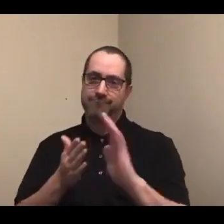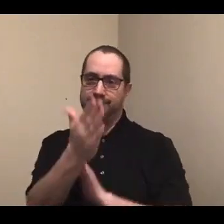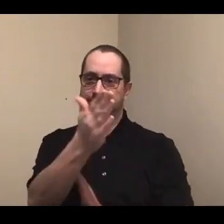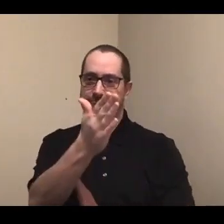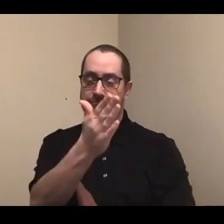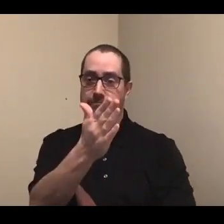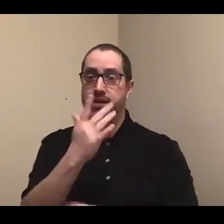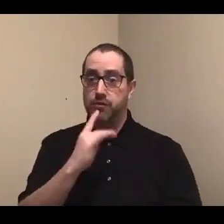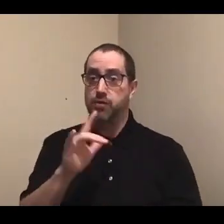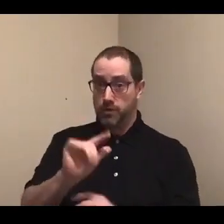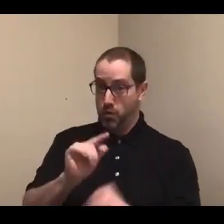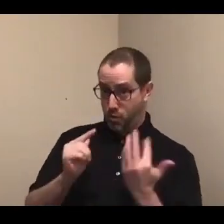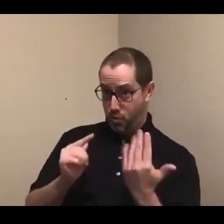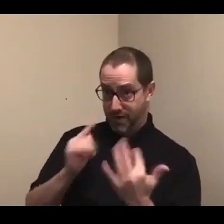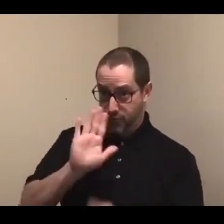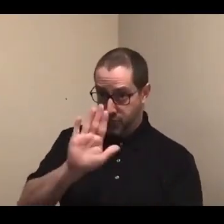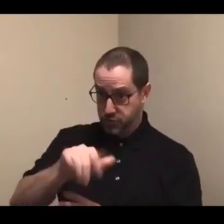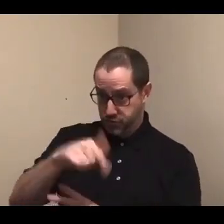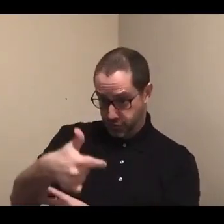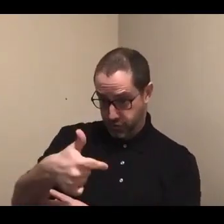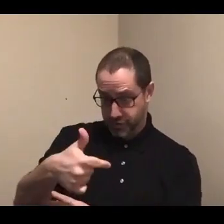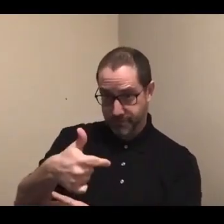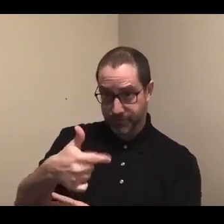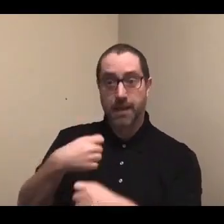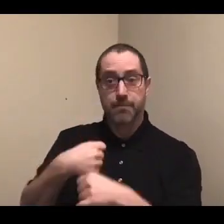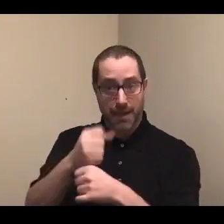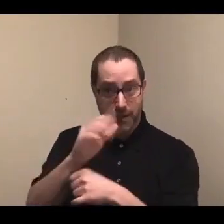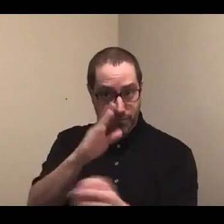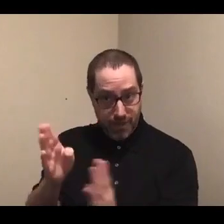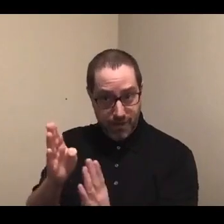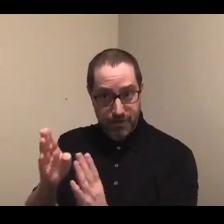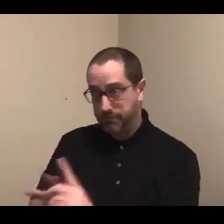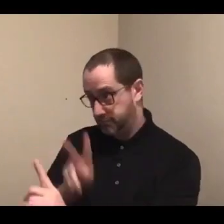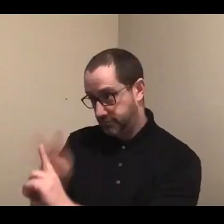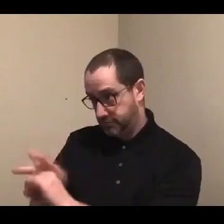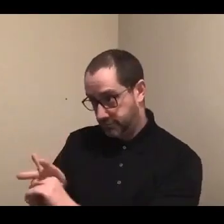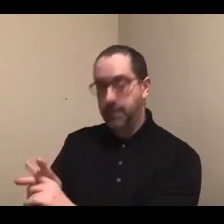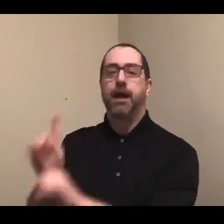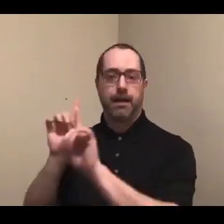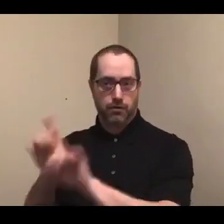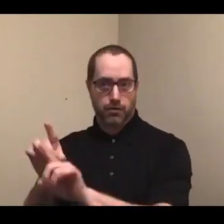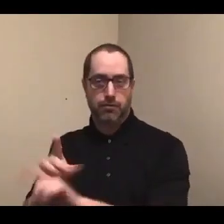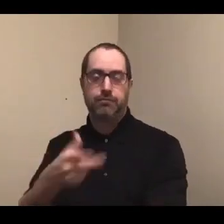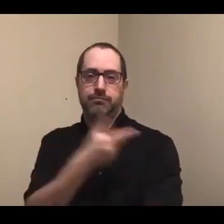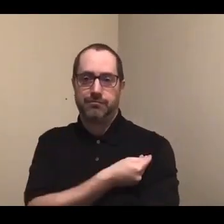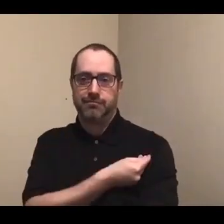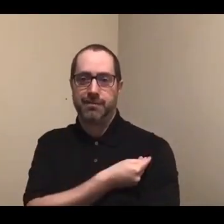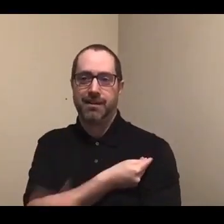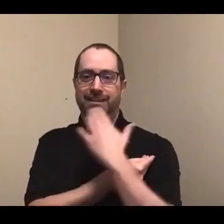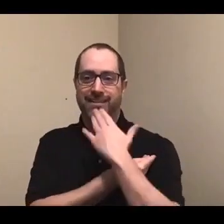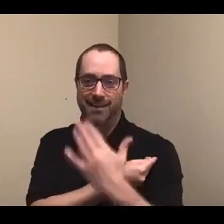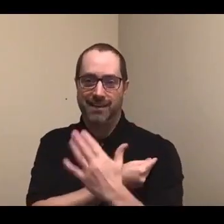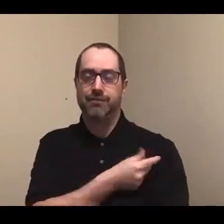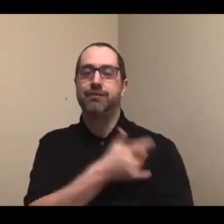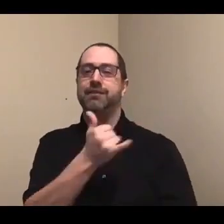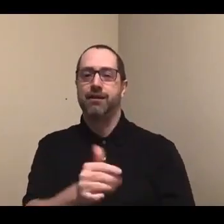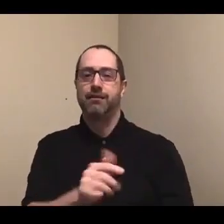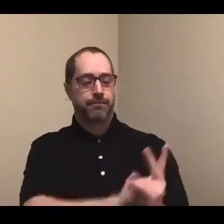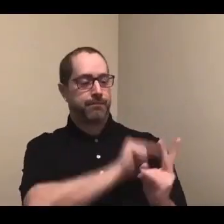plan, book your appointment, and get vaccinated. Thanks, and I'll turn it over to Scott. Thanks,